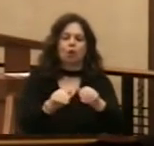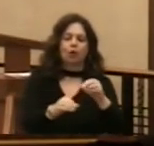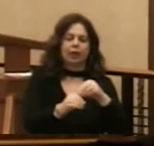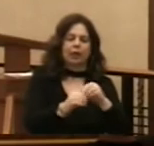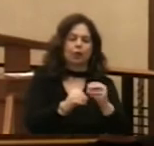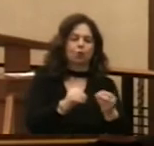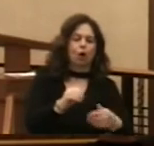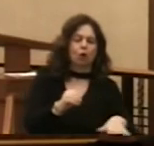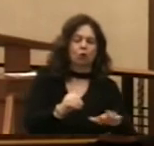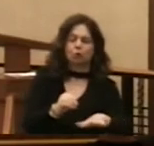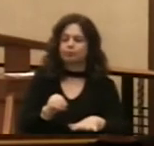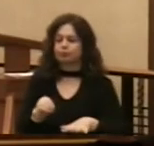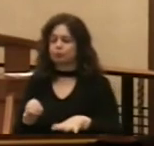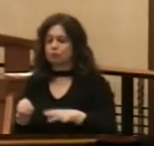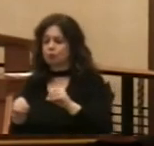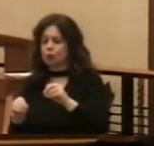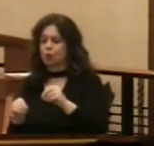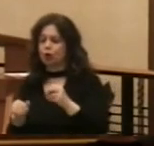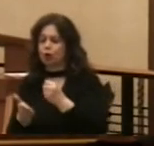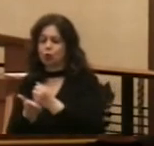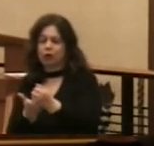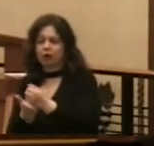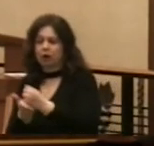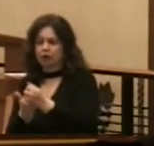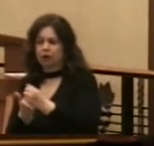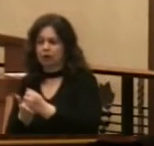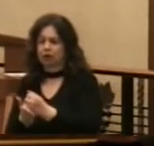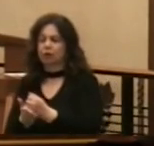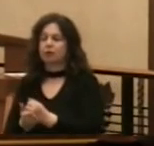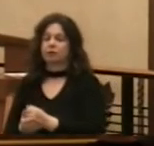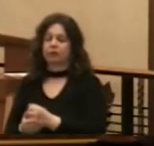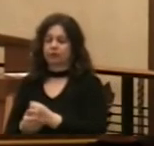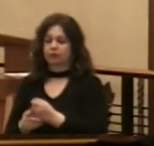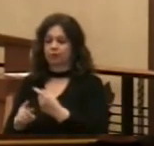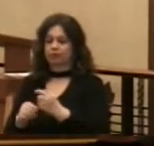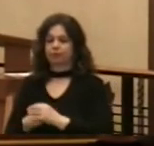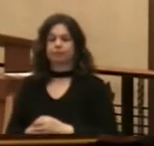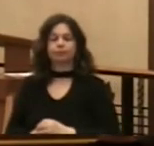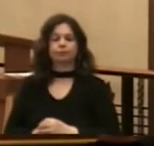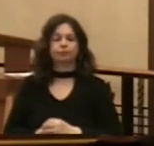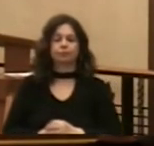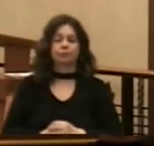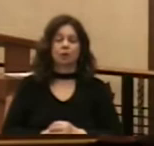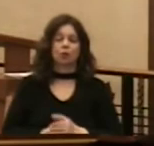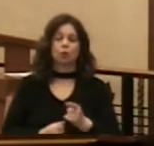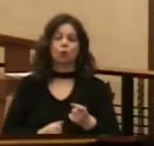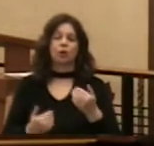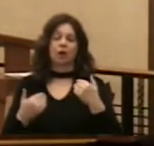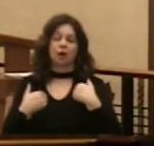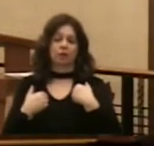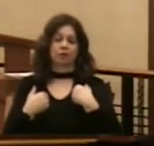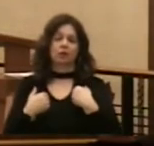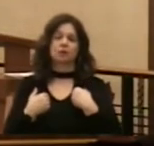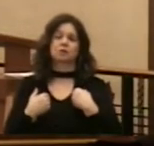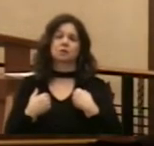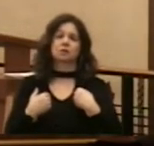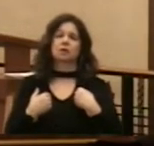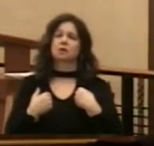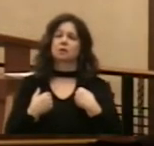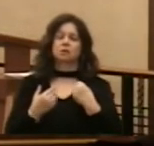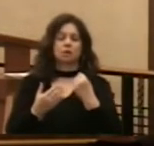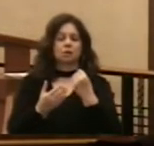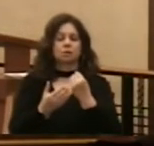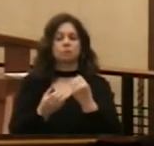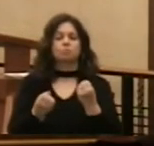wallet. We have this day read in the Gospel of Matthew a whole treasure of